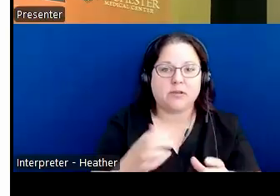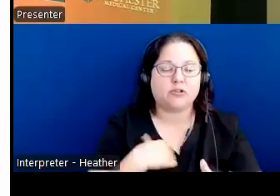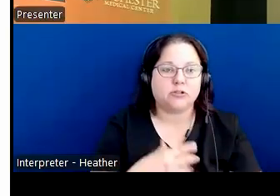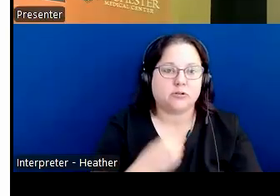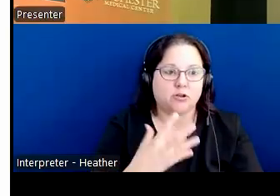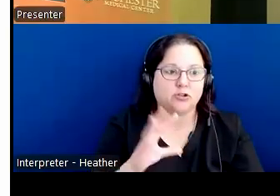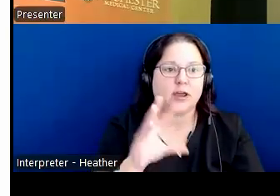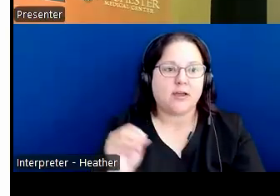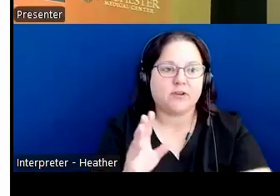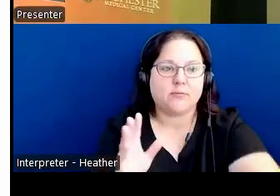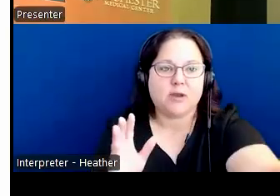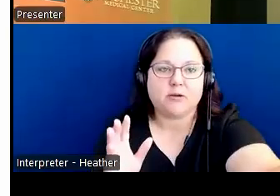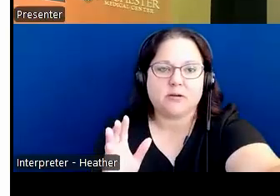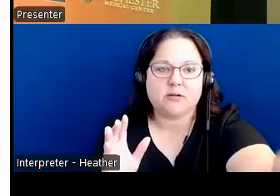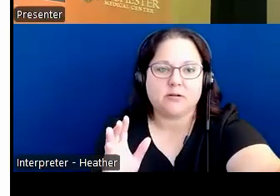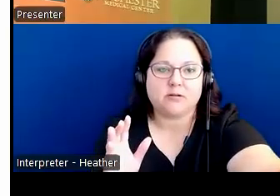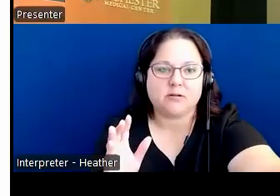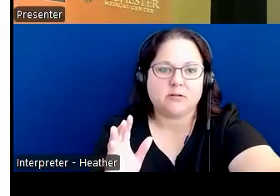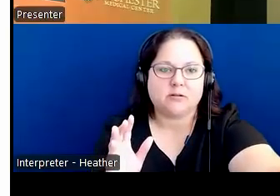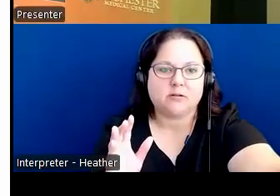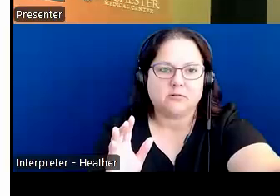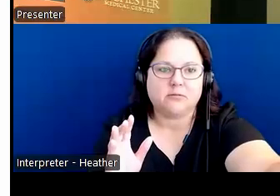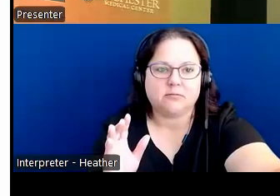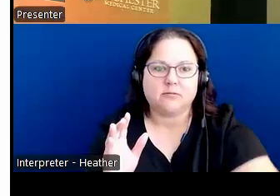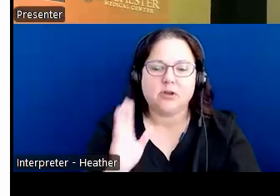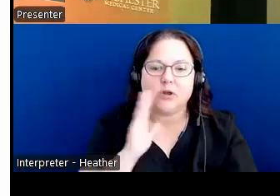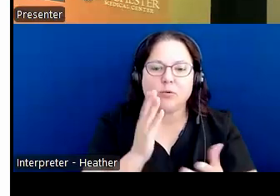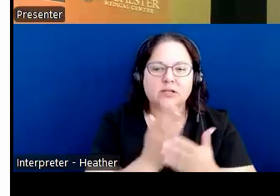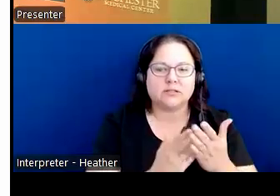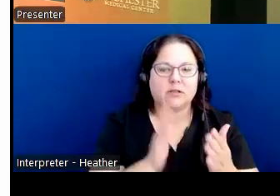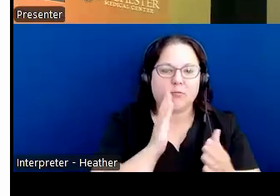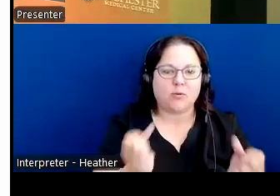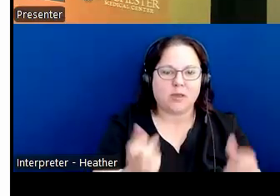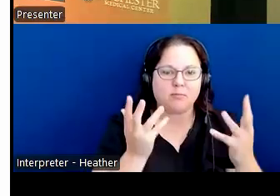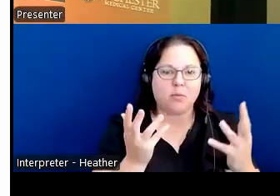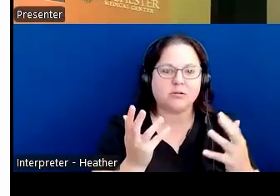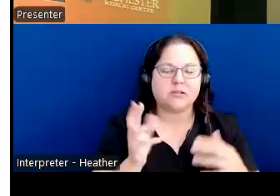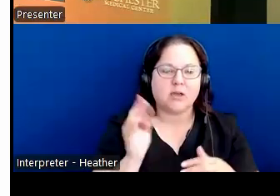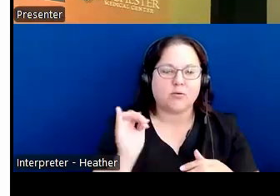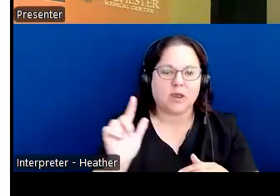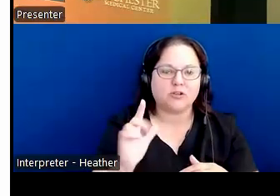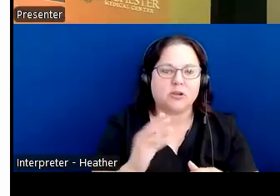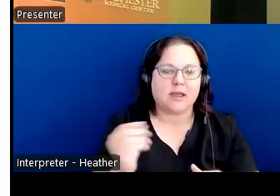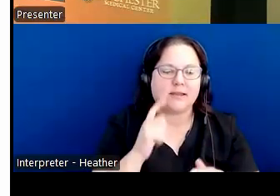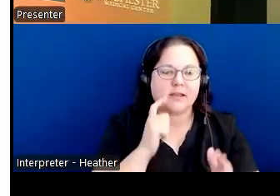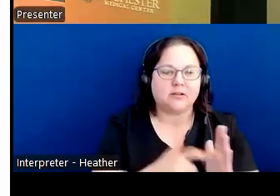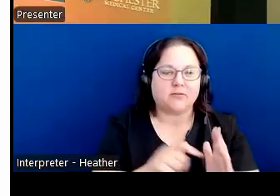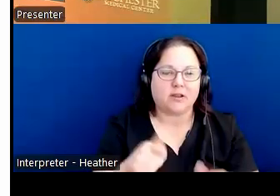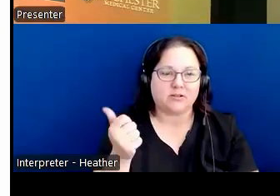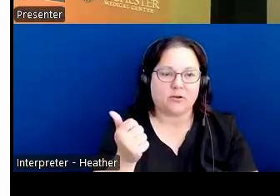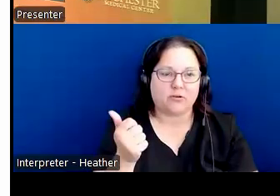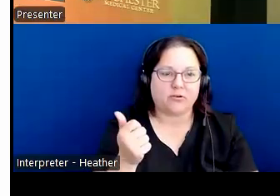African American, with some level of multiracial patients and others that identified as other,